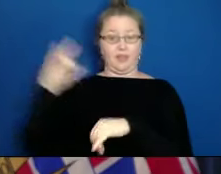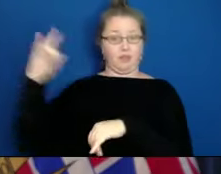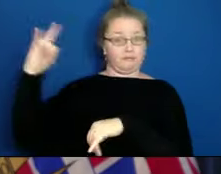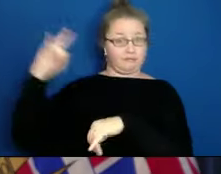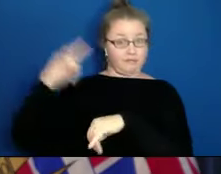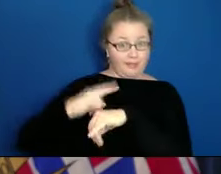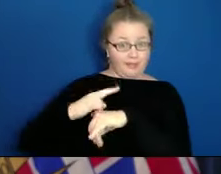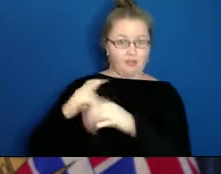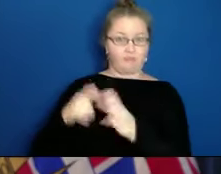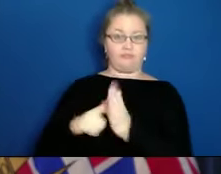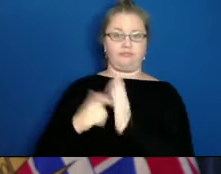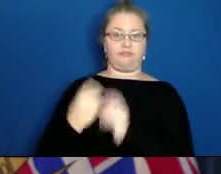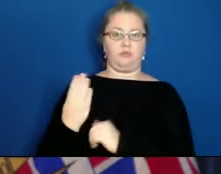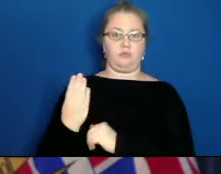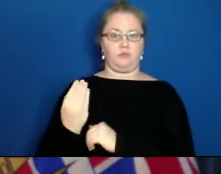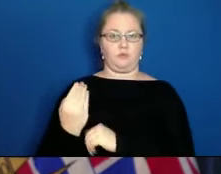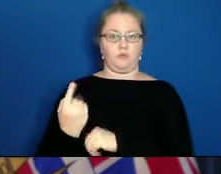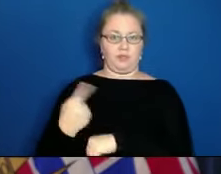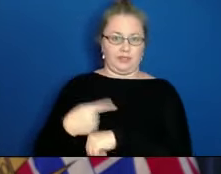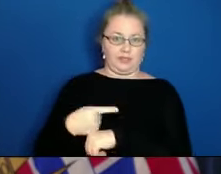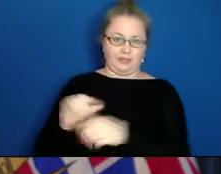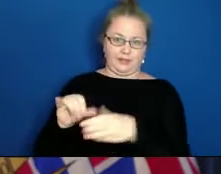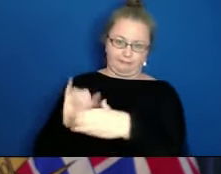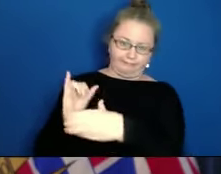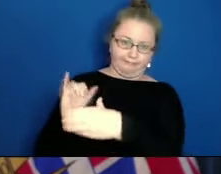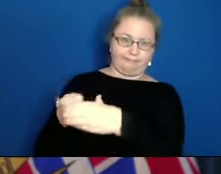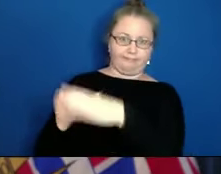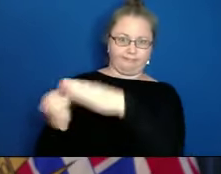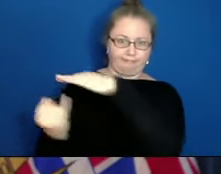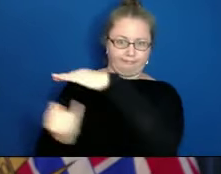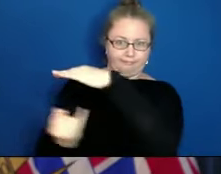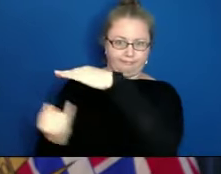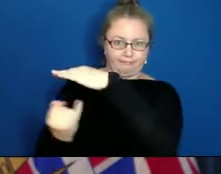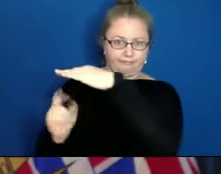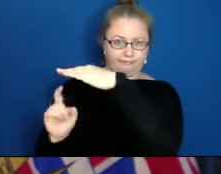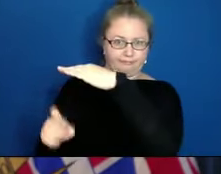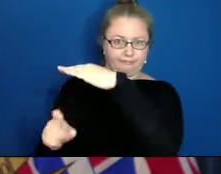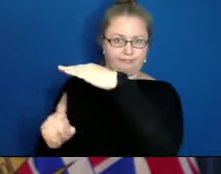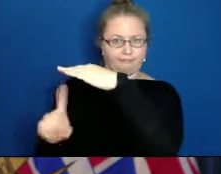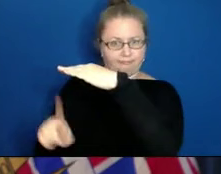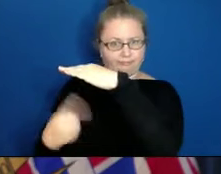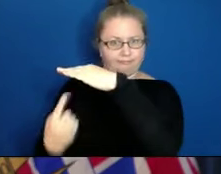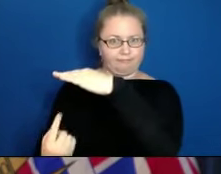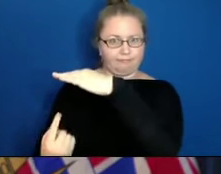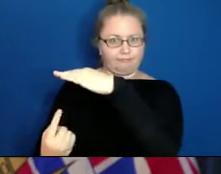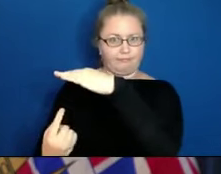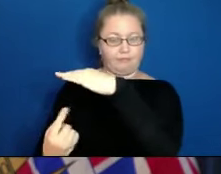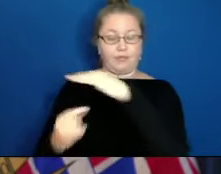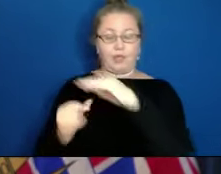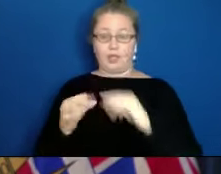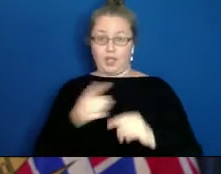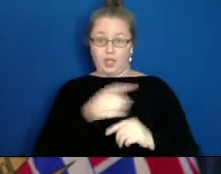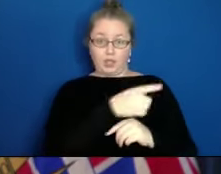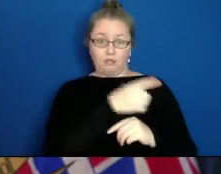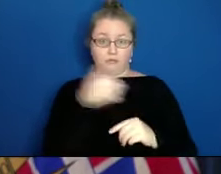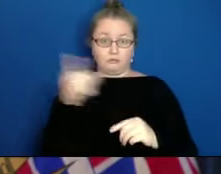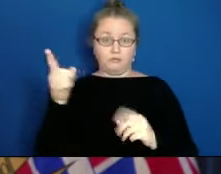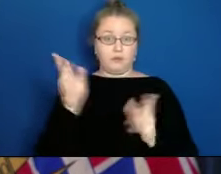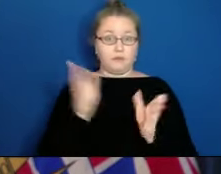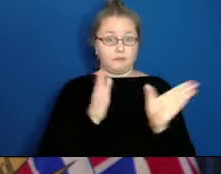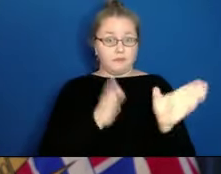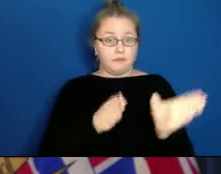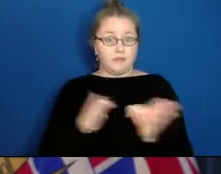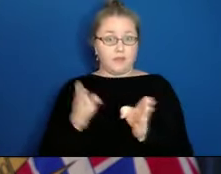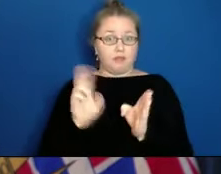are coming to BC in the next 2 to 4 weeks, If they can postpone their trip here, they